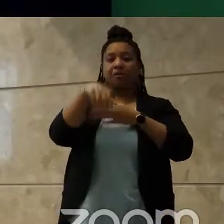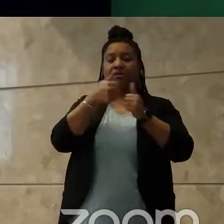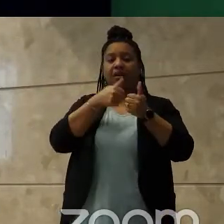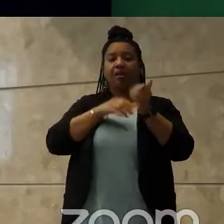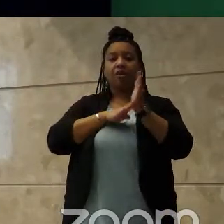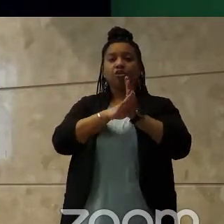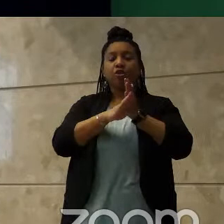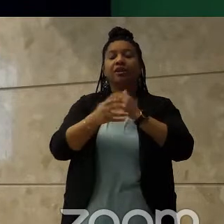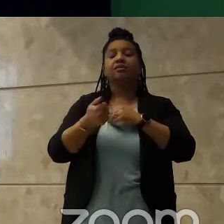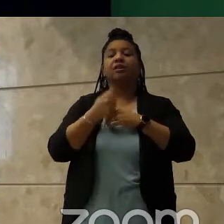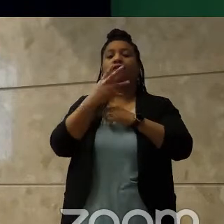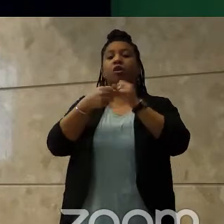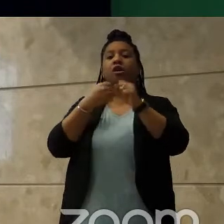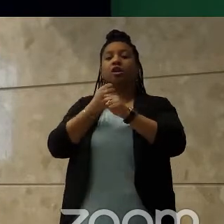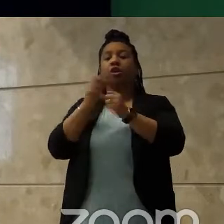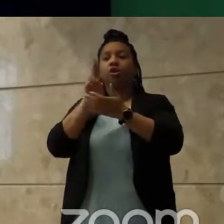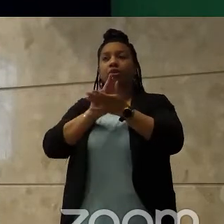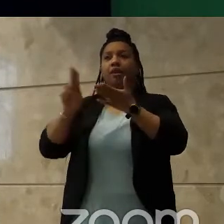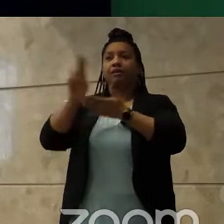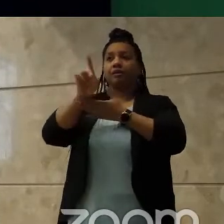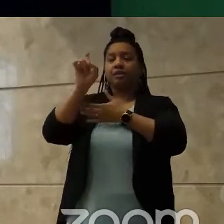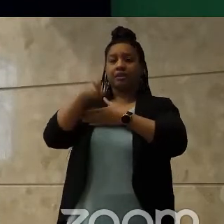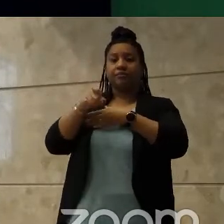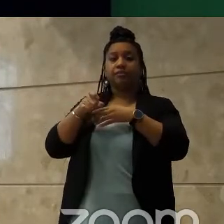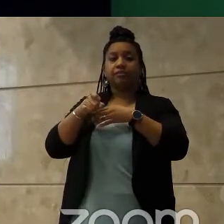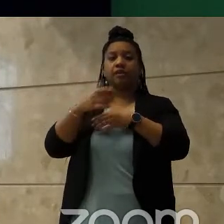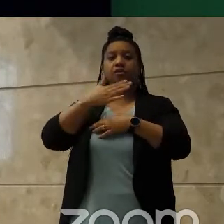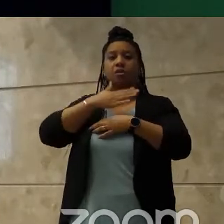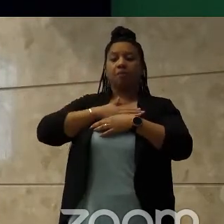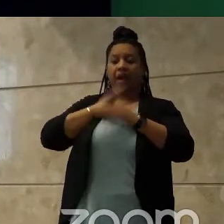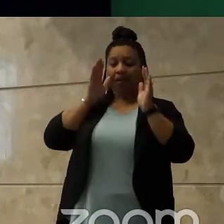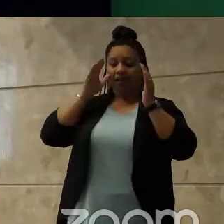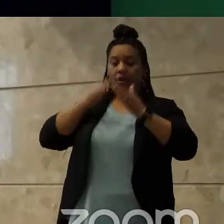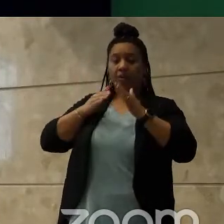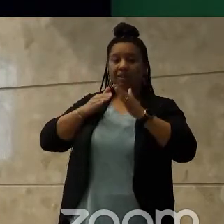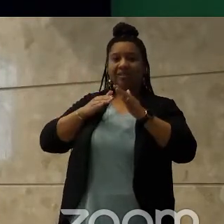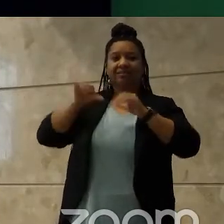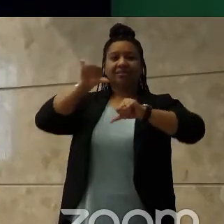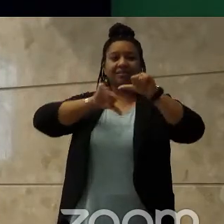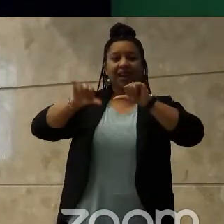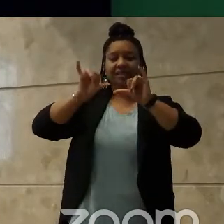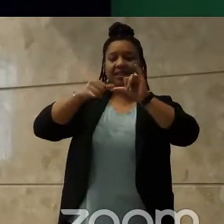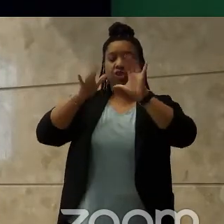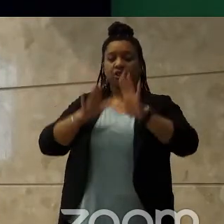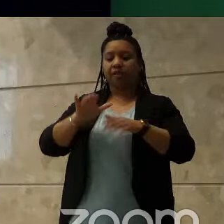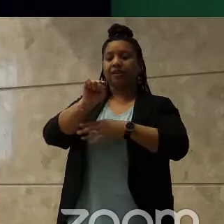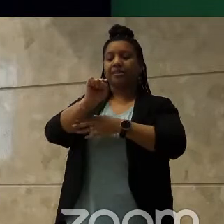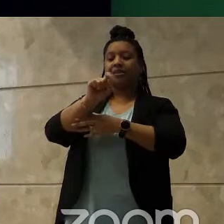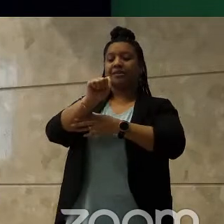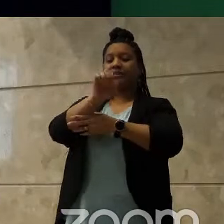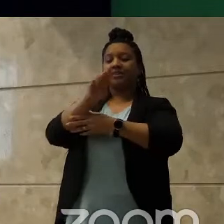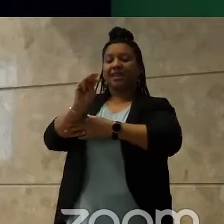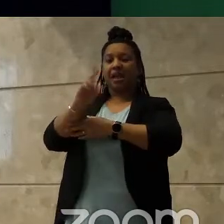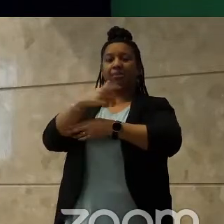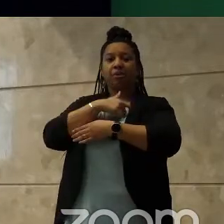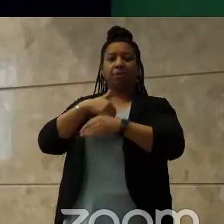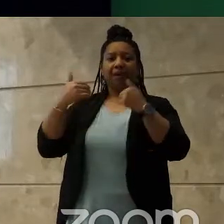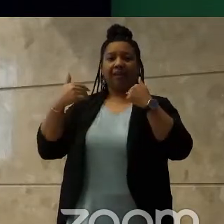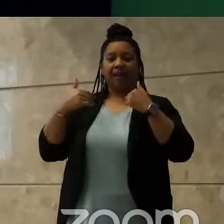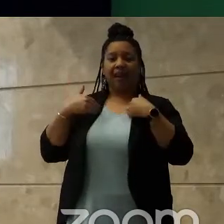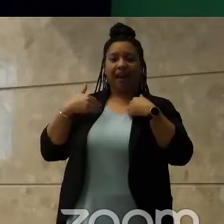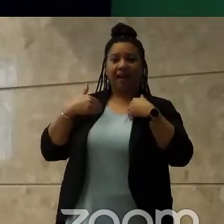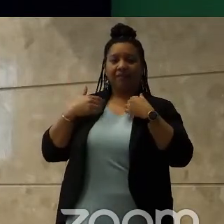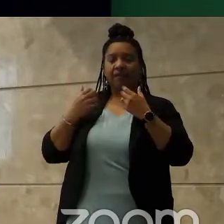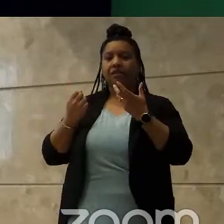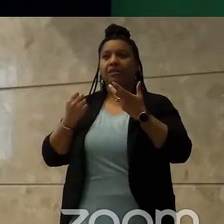my research has focused on what do we do in science and engineering, because it's in the STEM areas that we have the greatest paucity of people